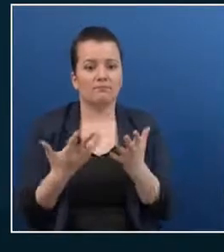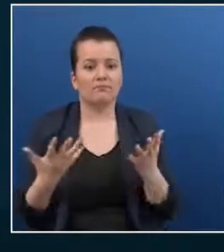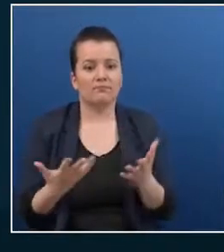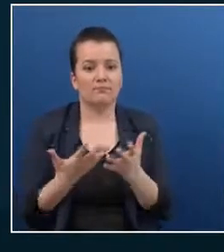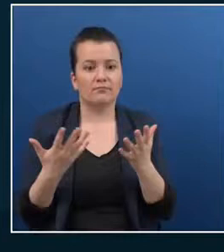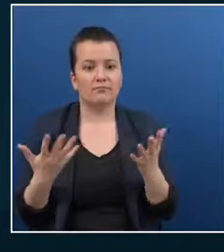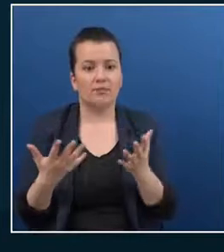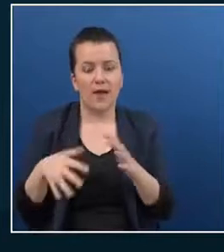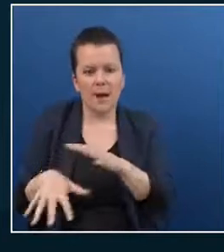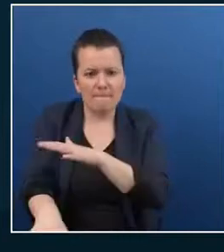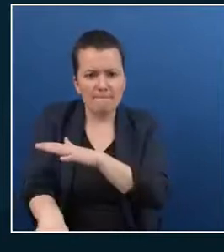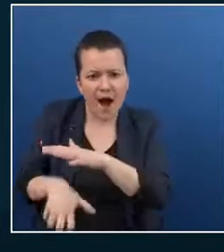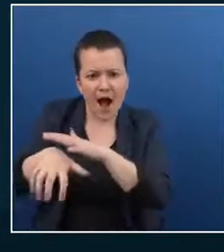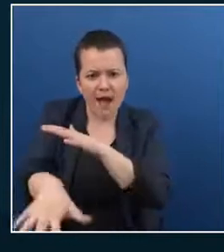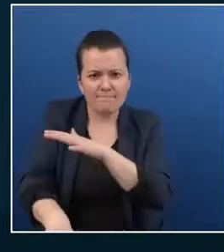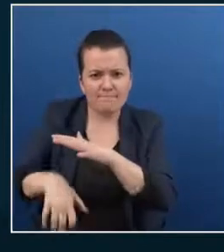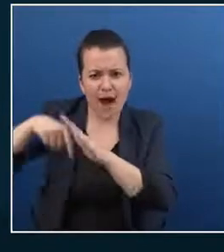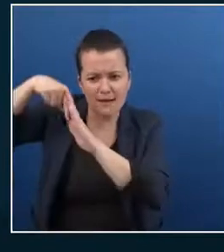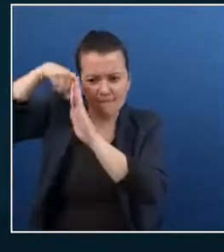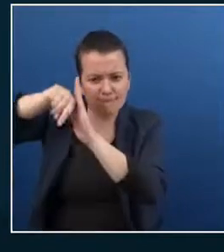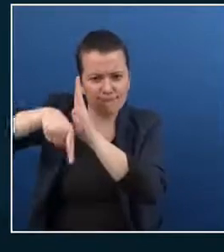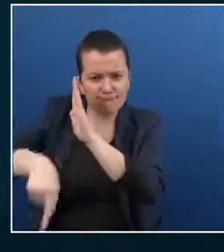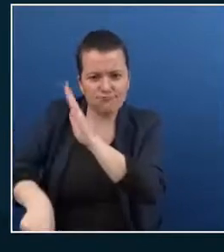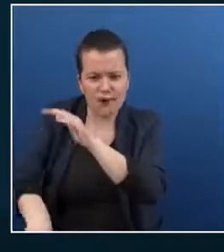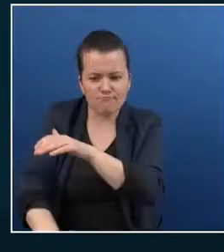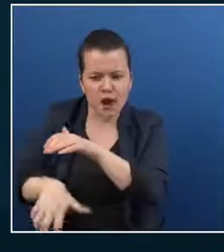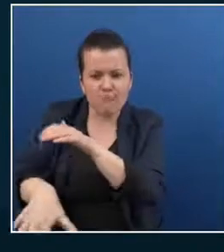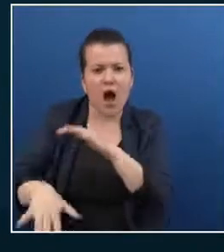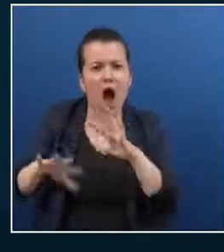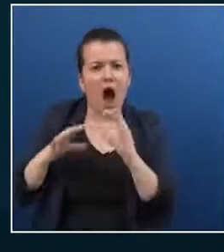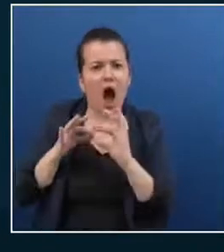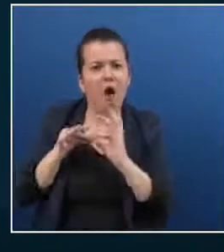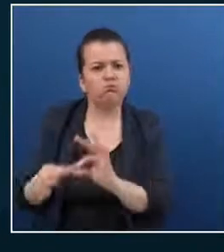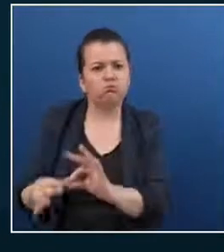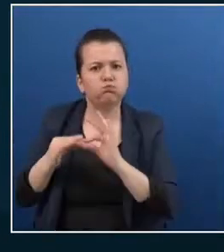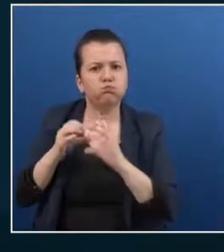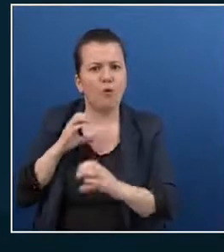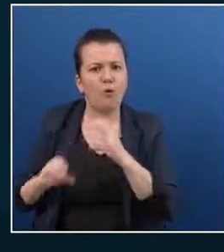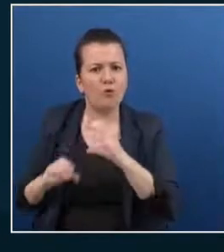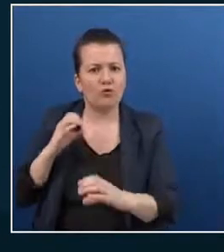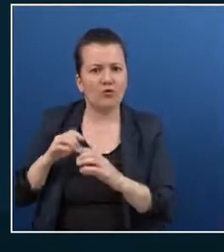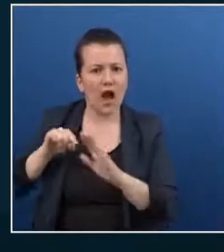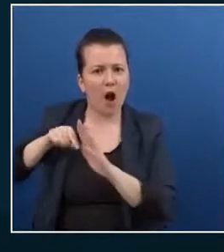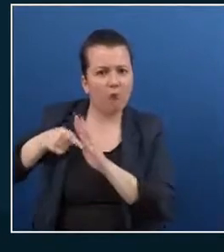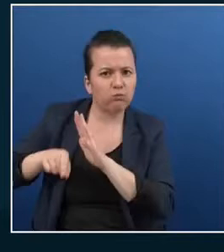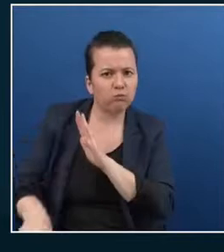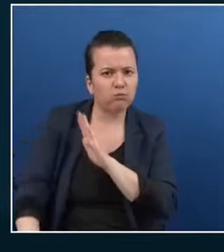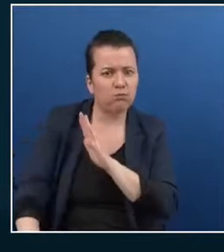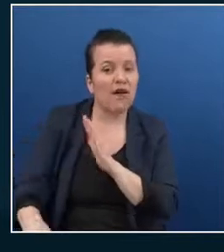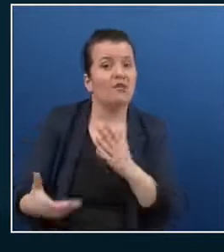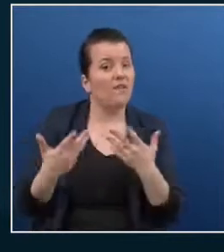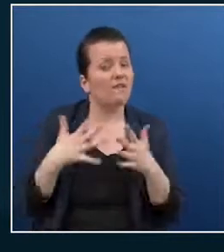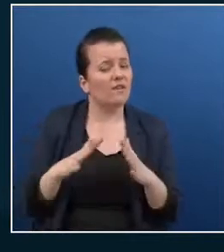in the mine, in the earth? How do you do the route, etc. LoRaWAN,